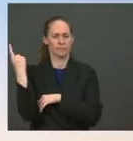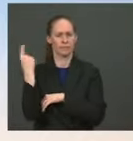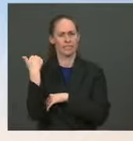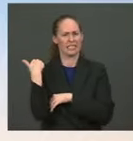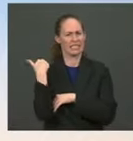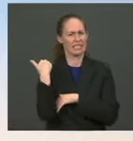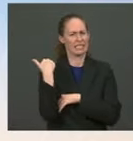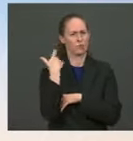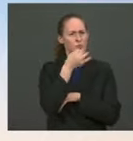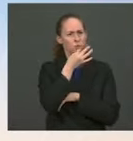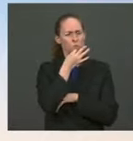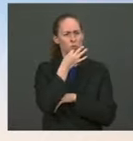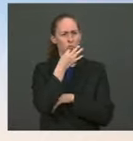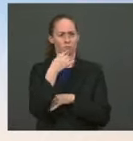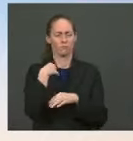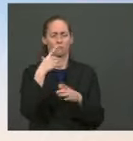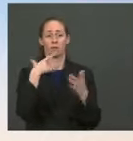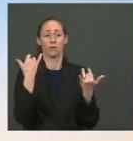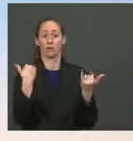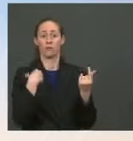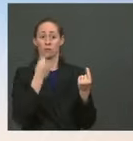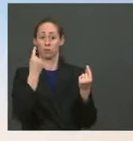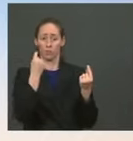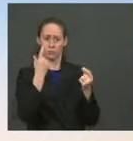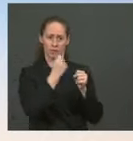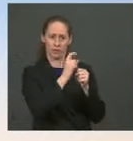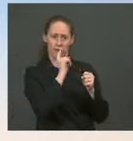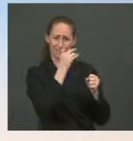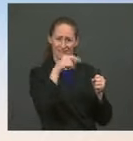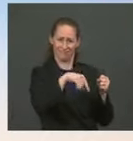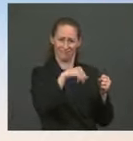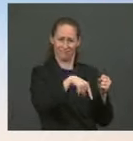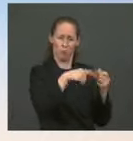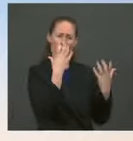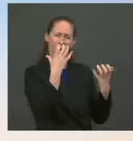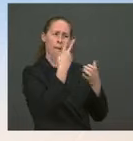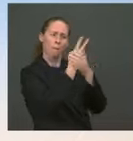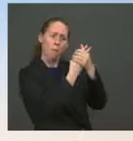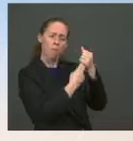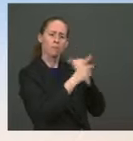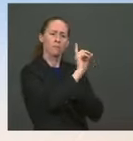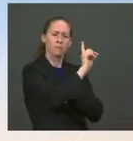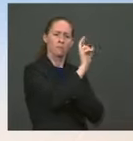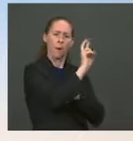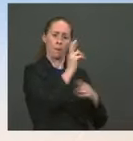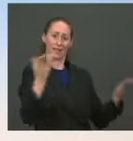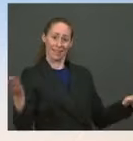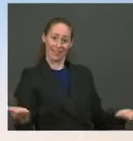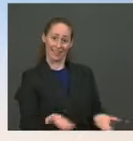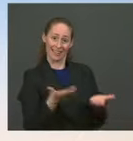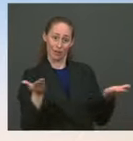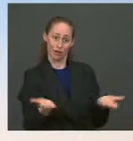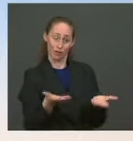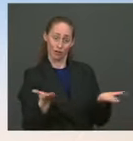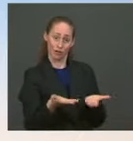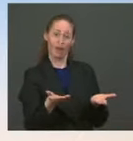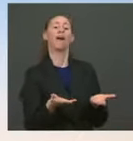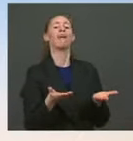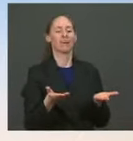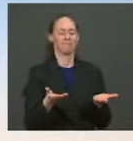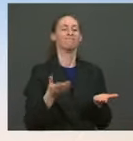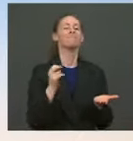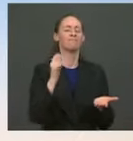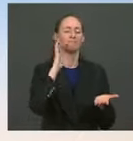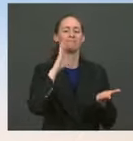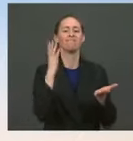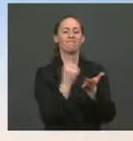people who worked very hard on both sides of the aisle are there for the bill signing. So as soon as we get that done, we will share more. We'll share more